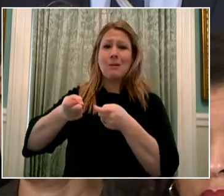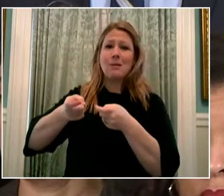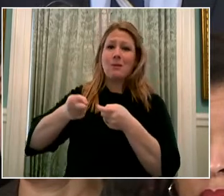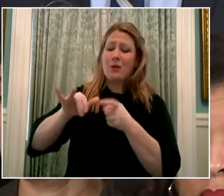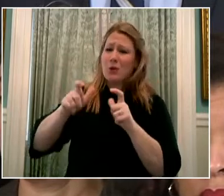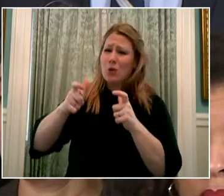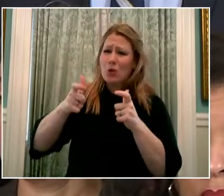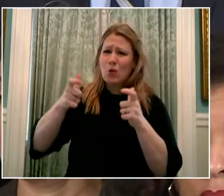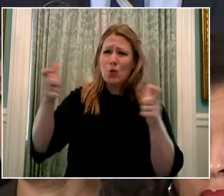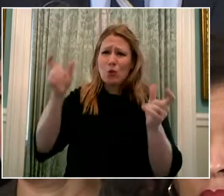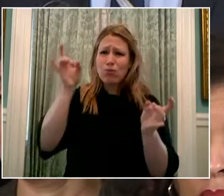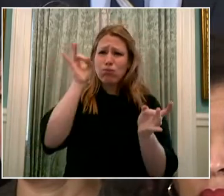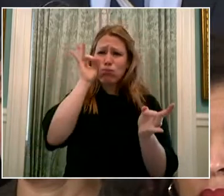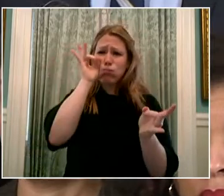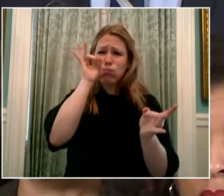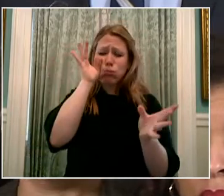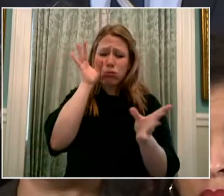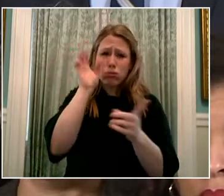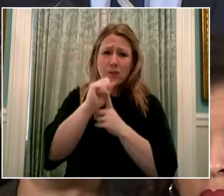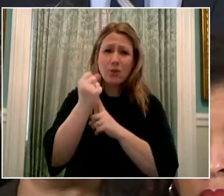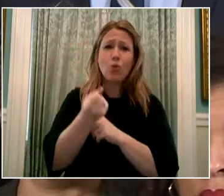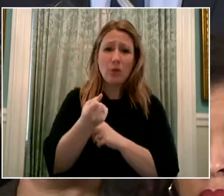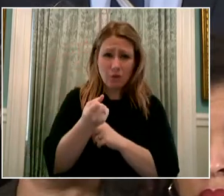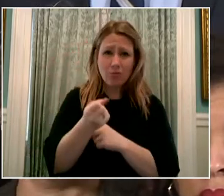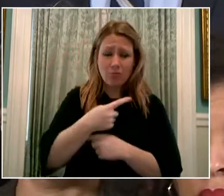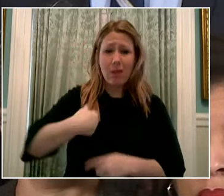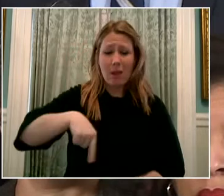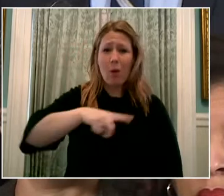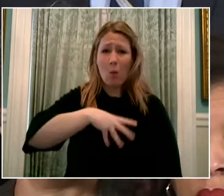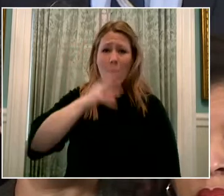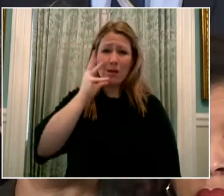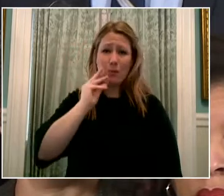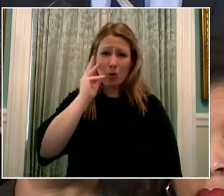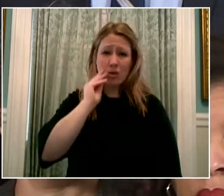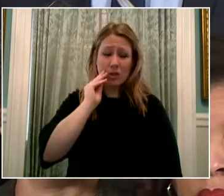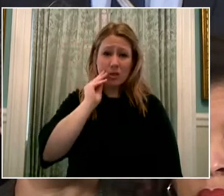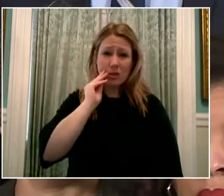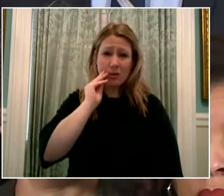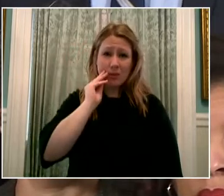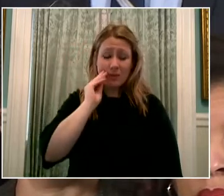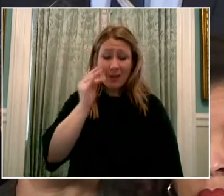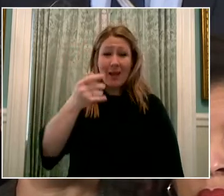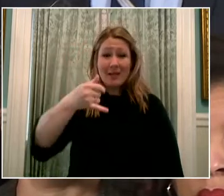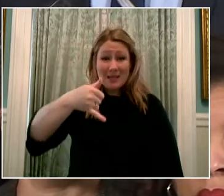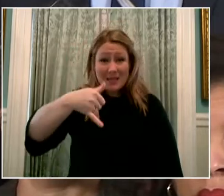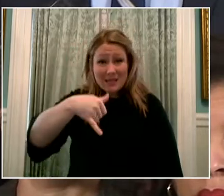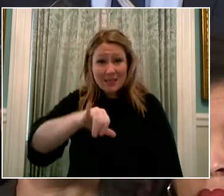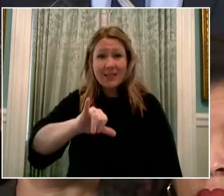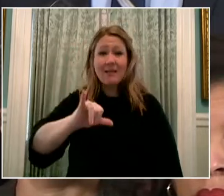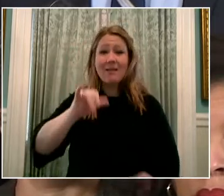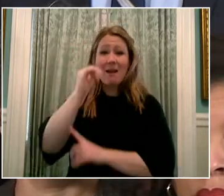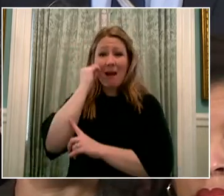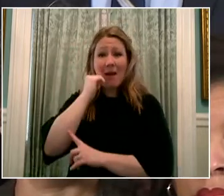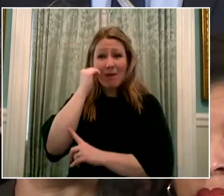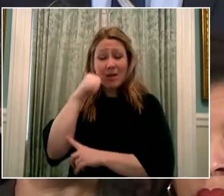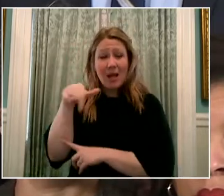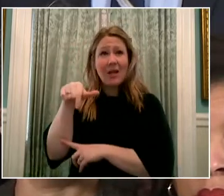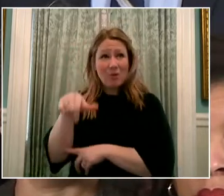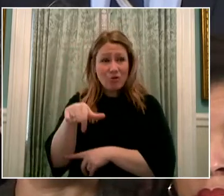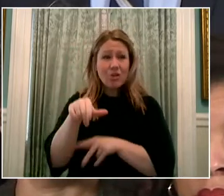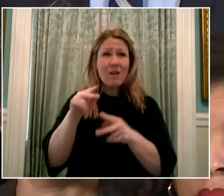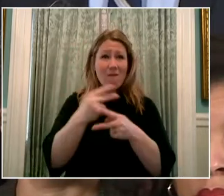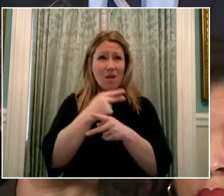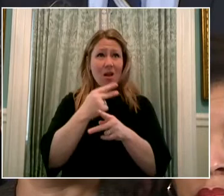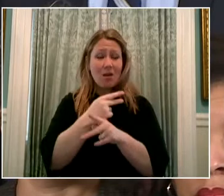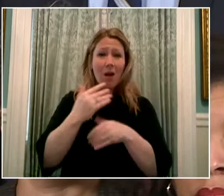disaster that we are impacted. And still every day figuring out how do we make it happen. And as I visit